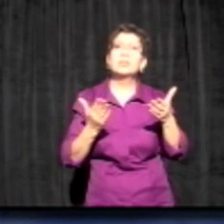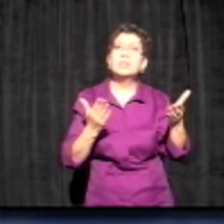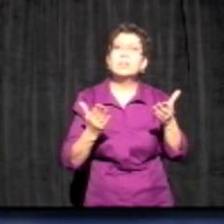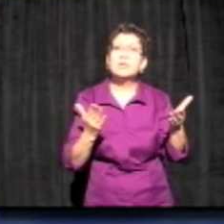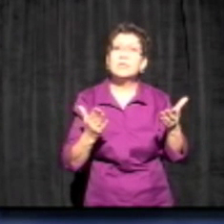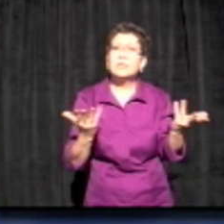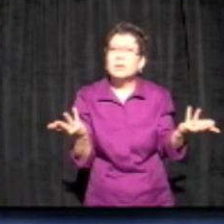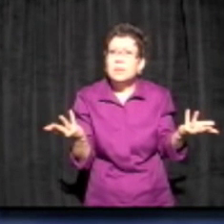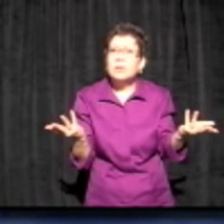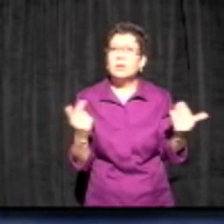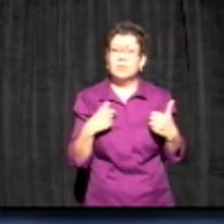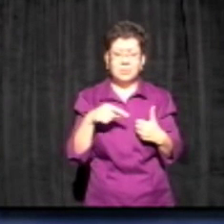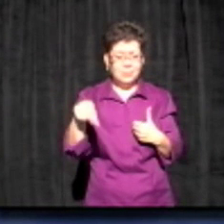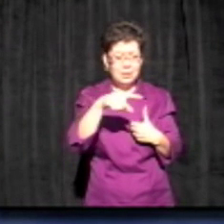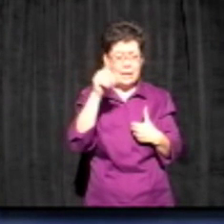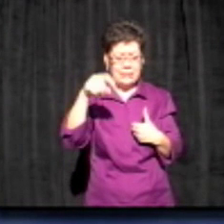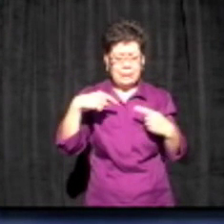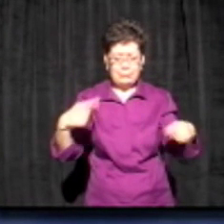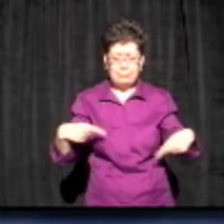will only increase.